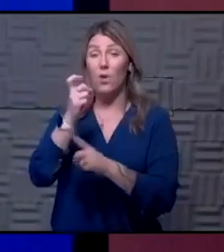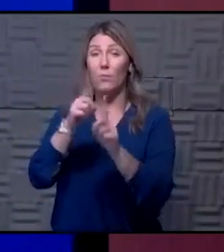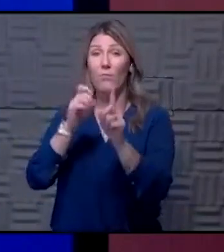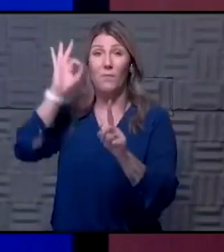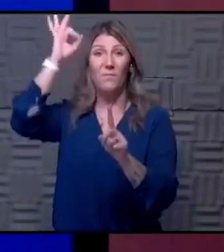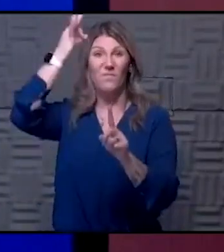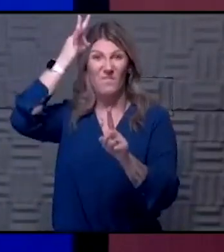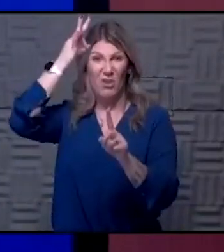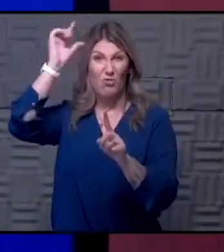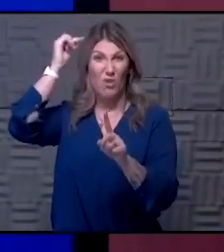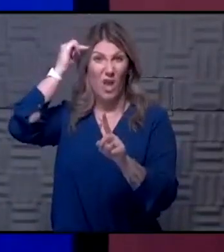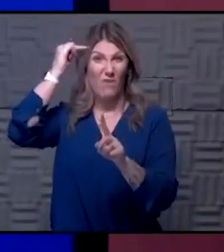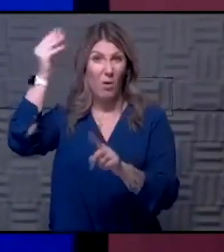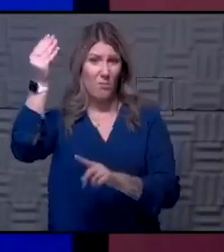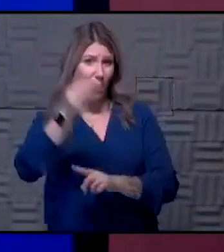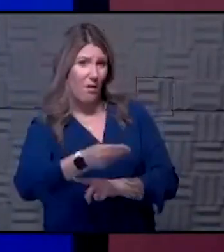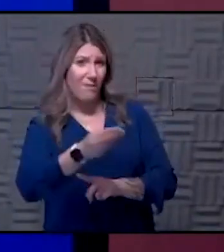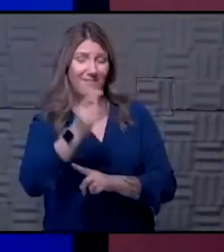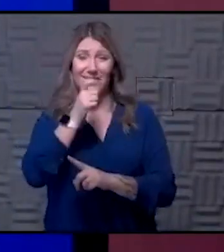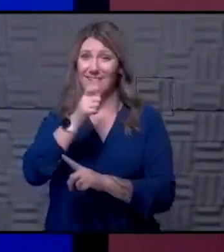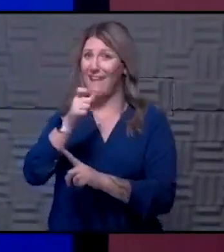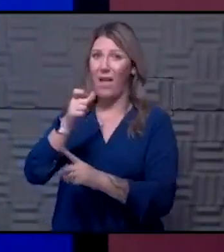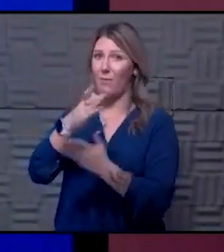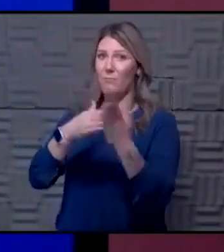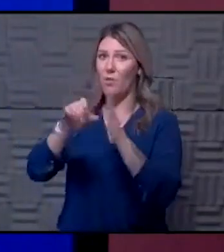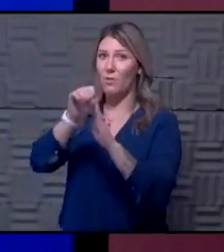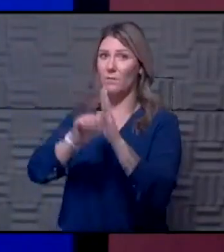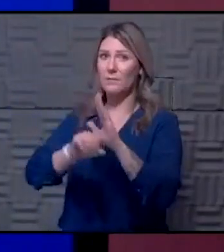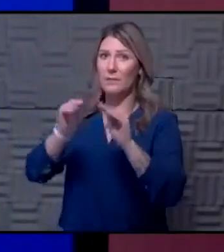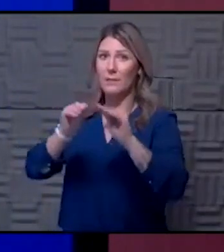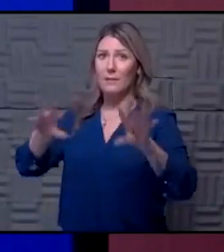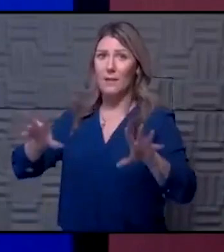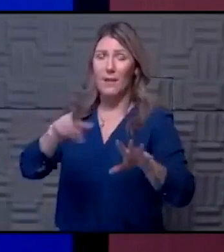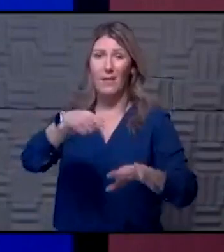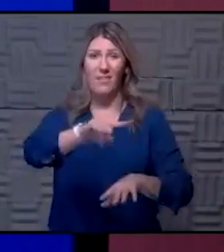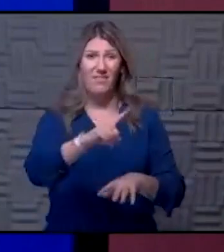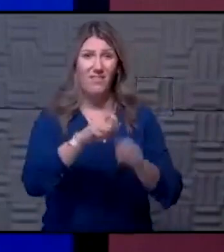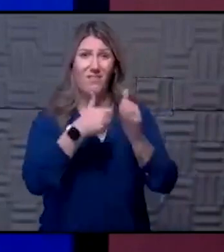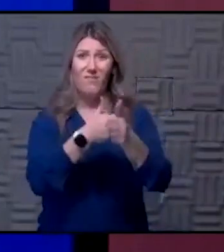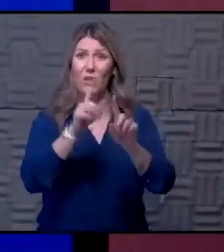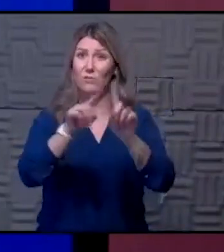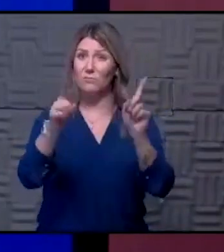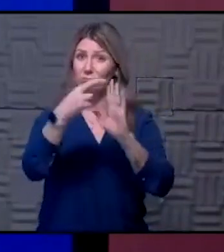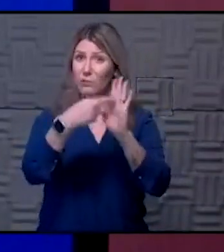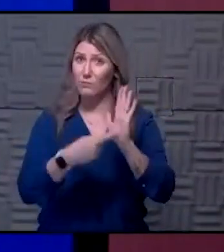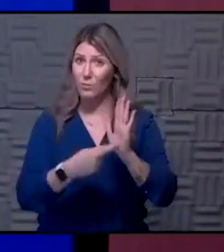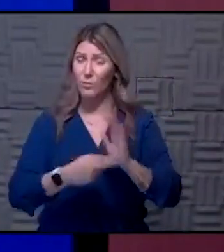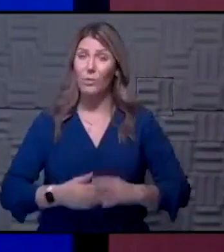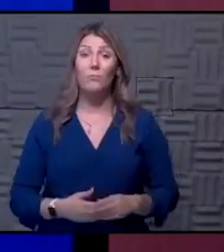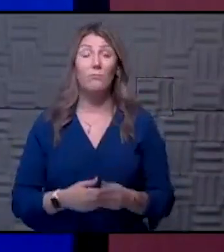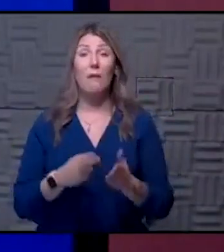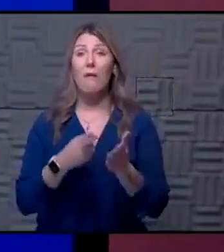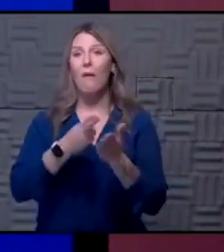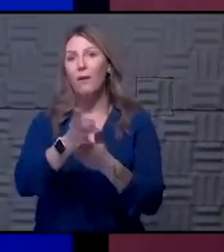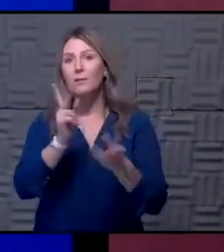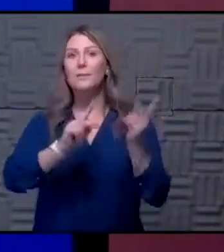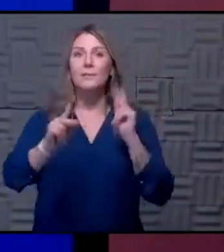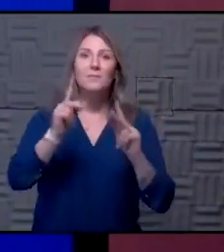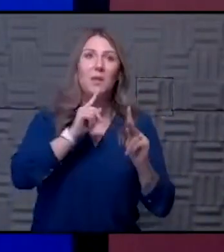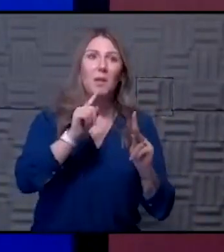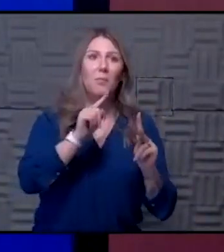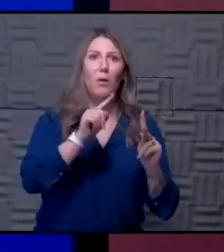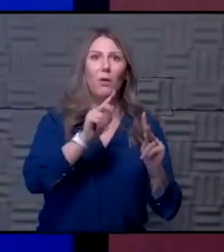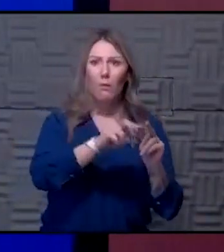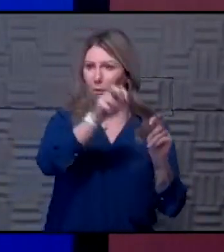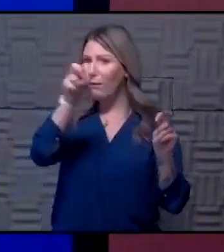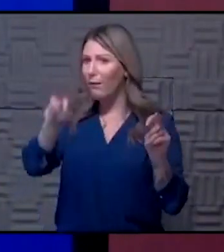federal government, and it's not part of the state allocation. And as a result, they follow different rules. And honestly, I know people going across state